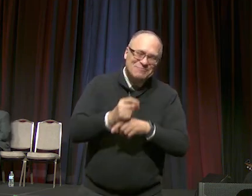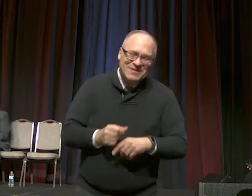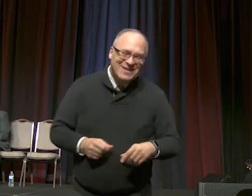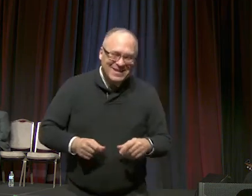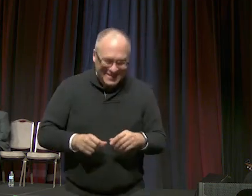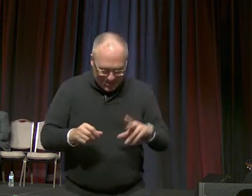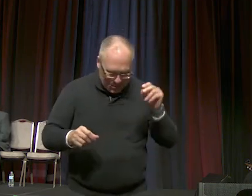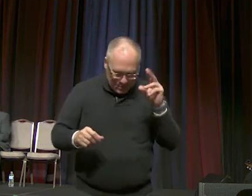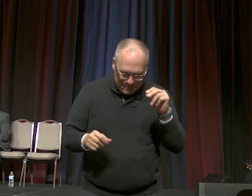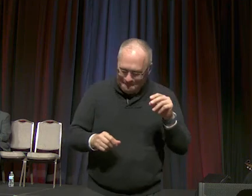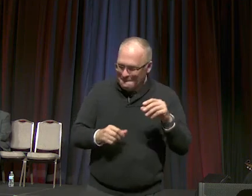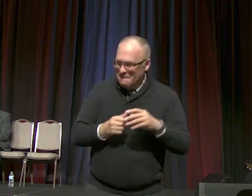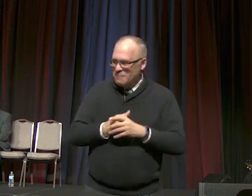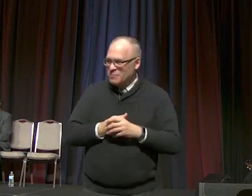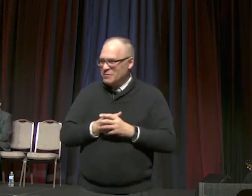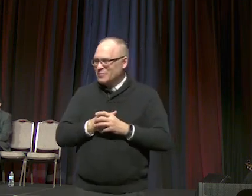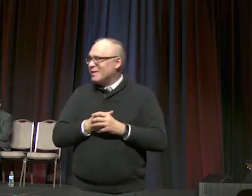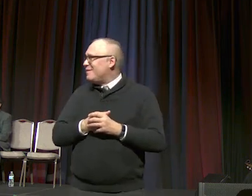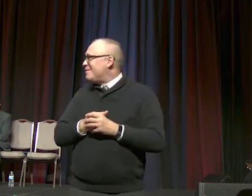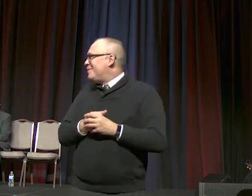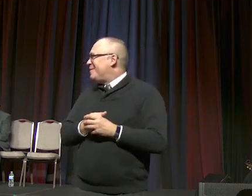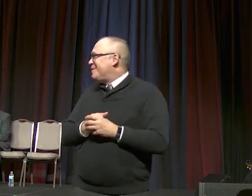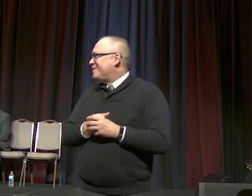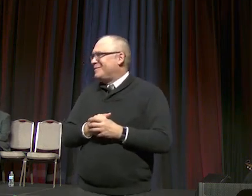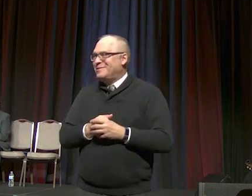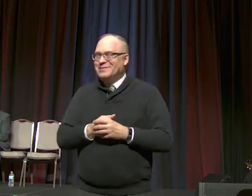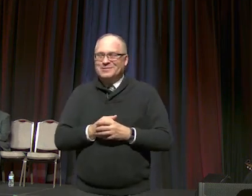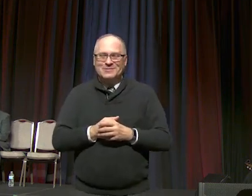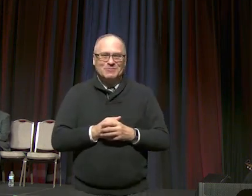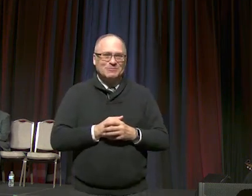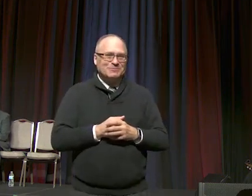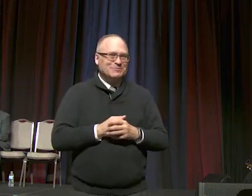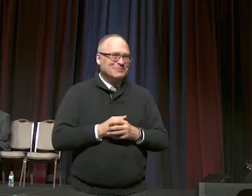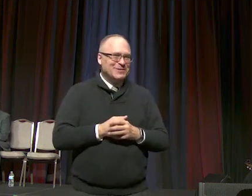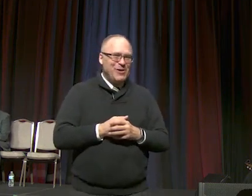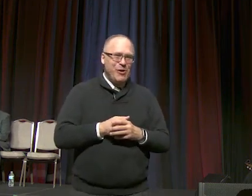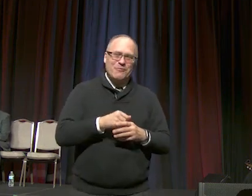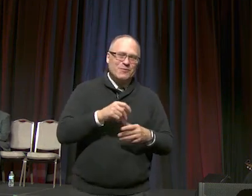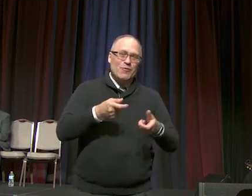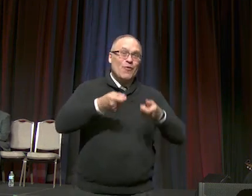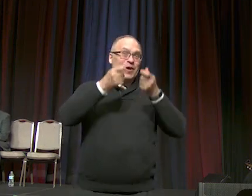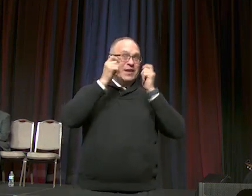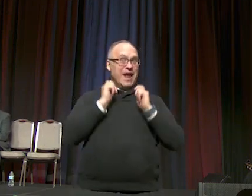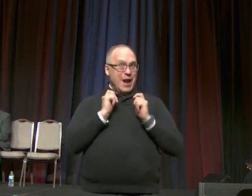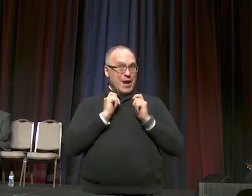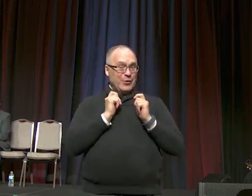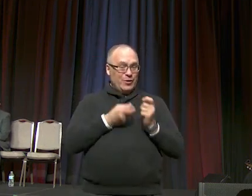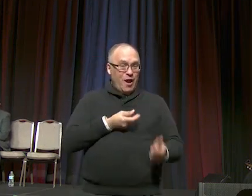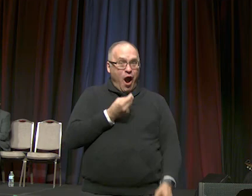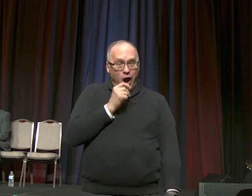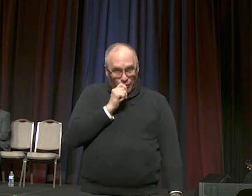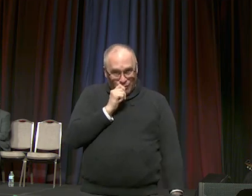It's not a pacifier. I'm kidding. With a lanyard. No.